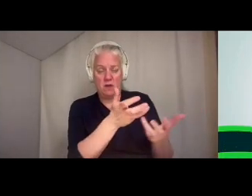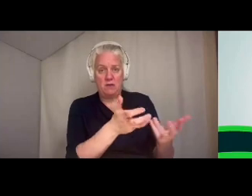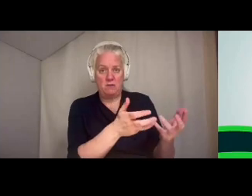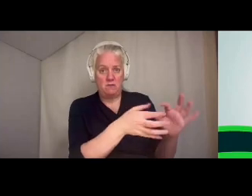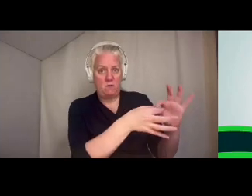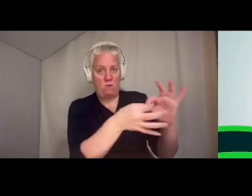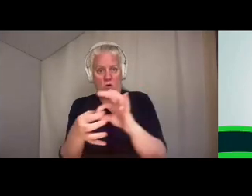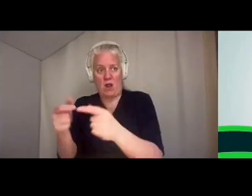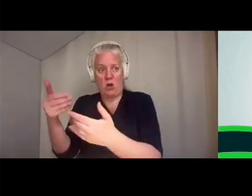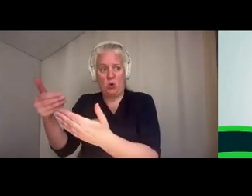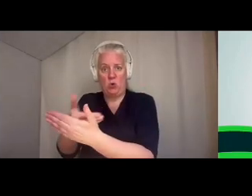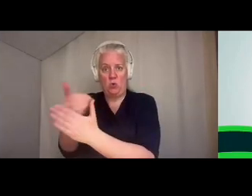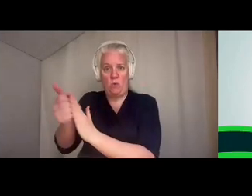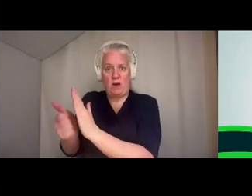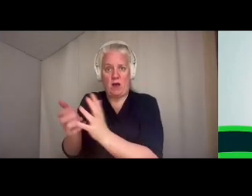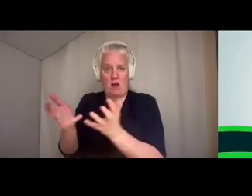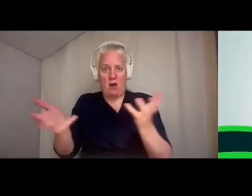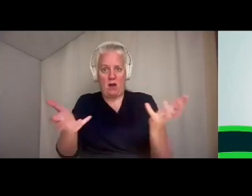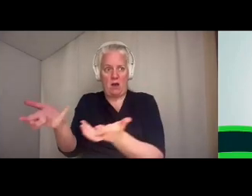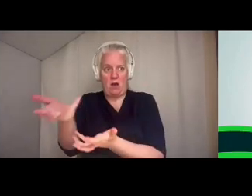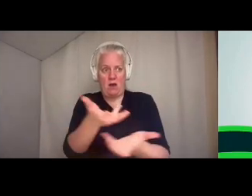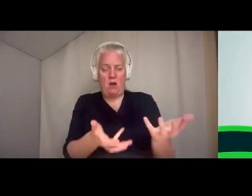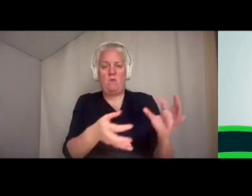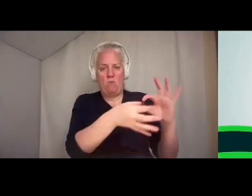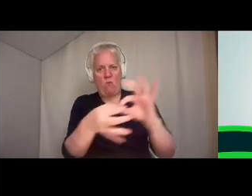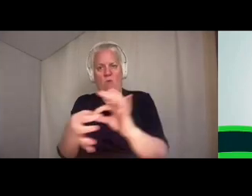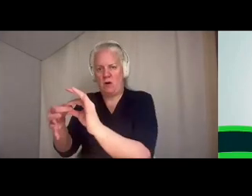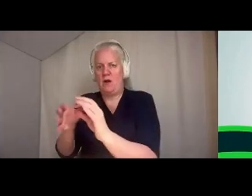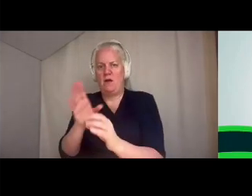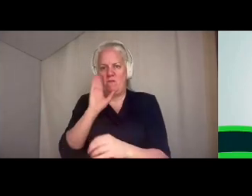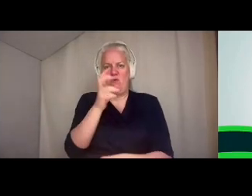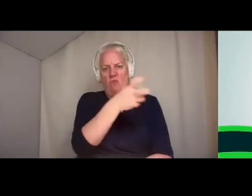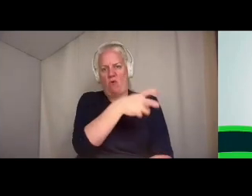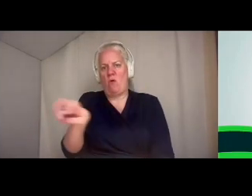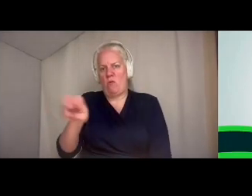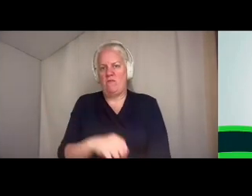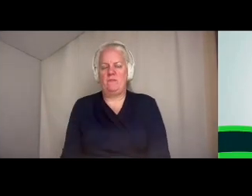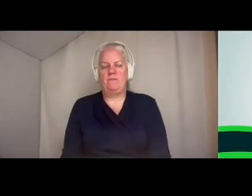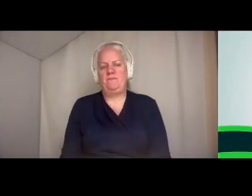ABLE plan for that rollover. Next slide.